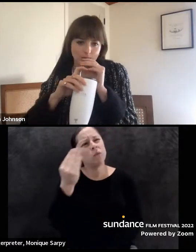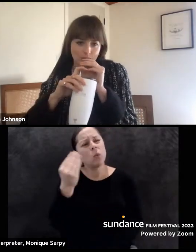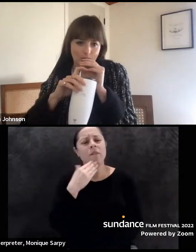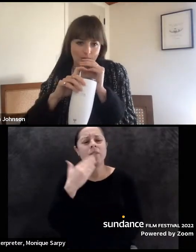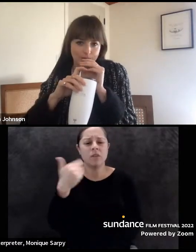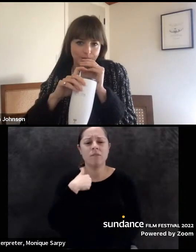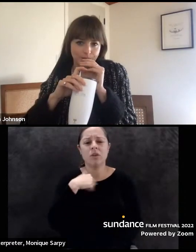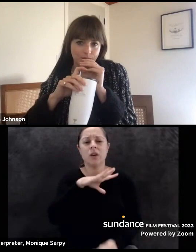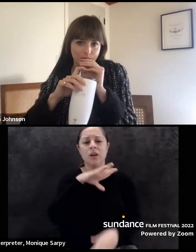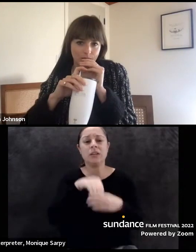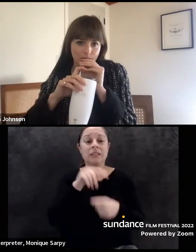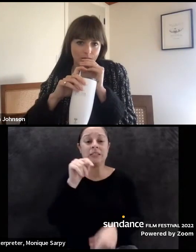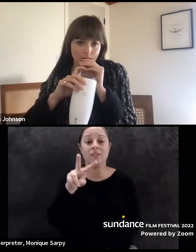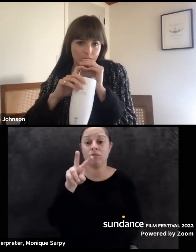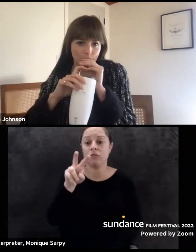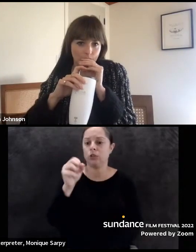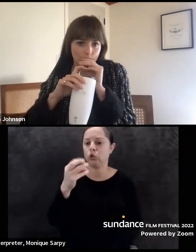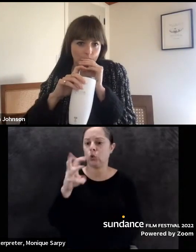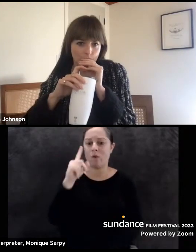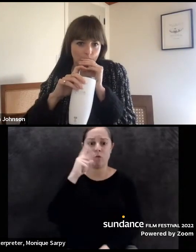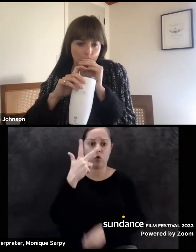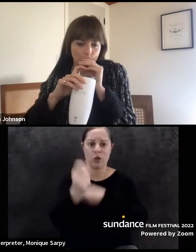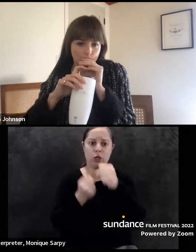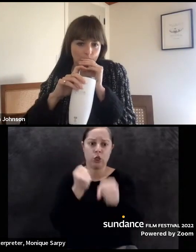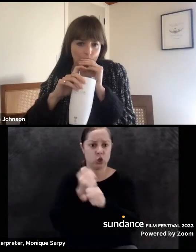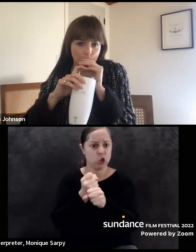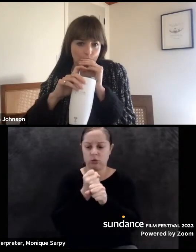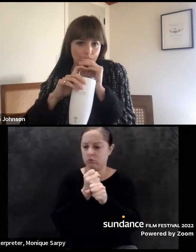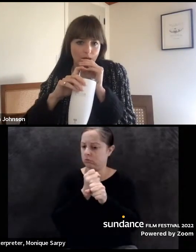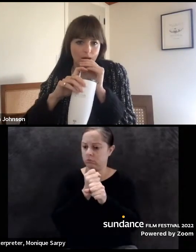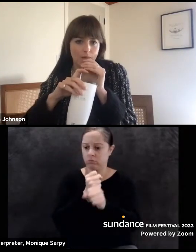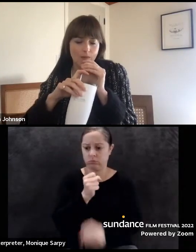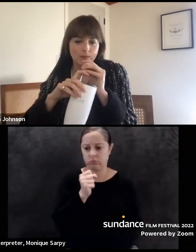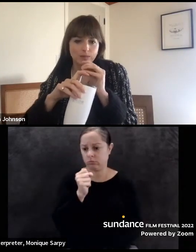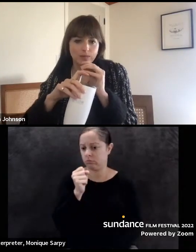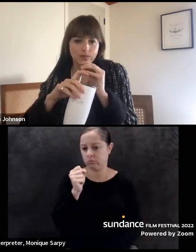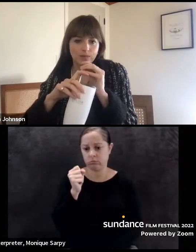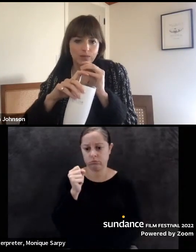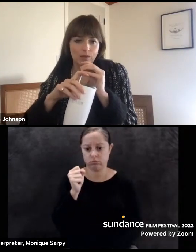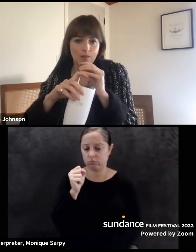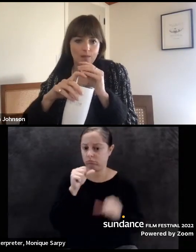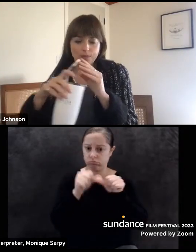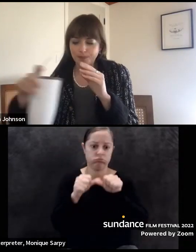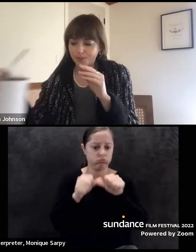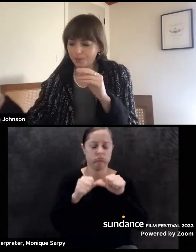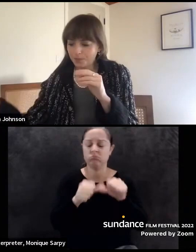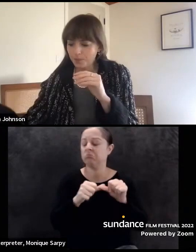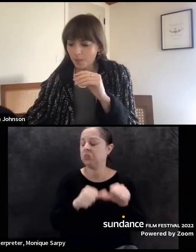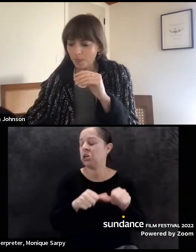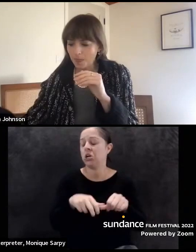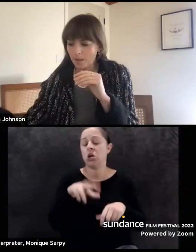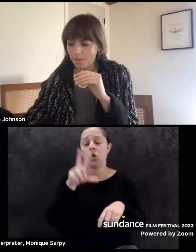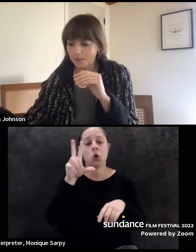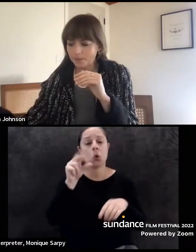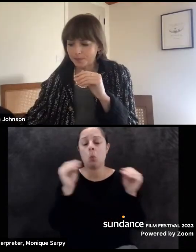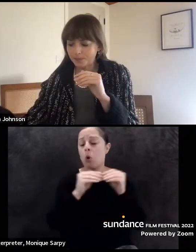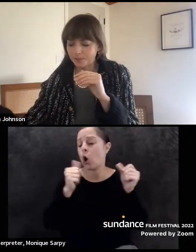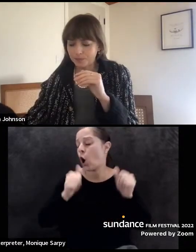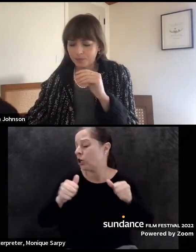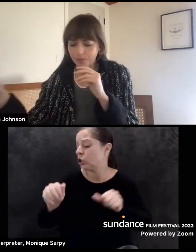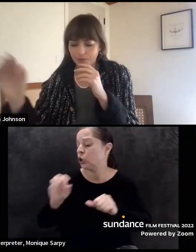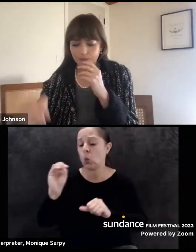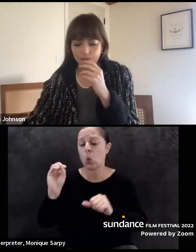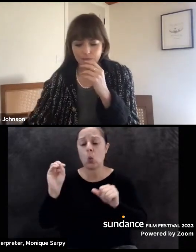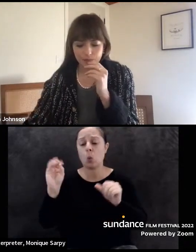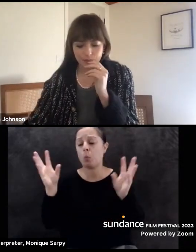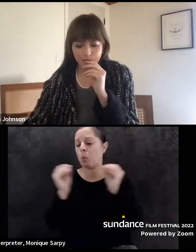a television show for like 3 years straight. So I was it was like no auditions, not much picking and choosing of anything. And